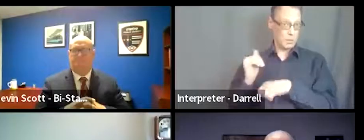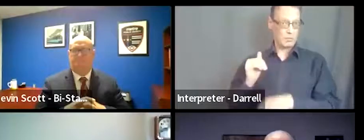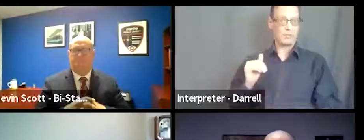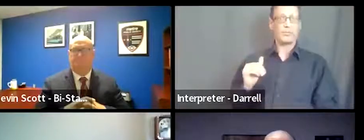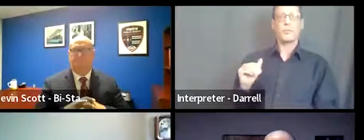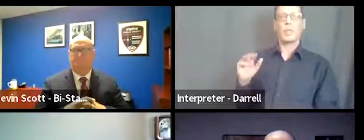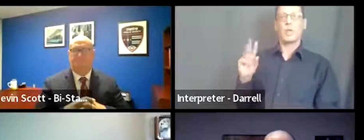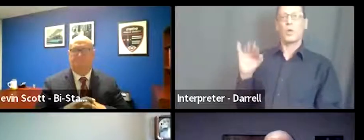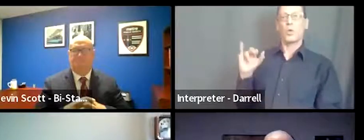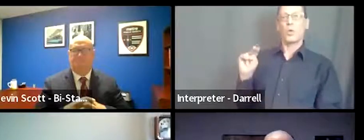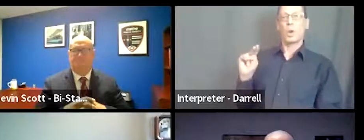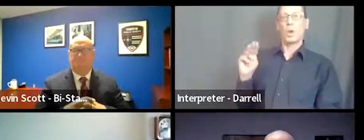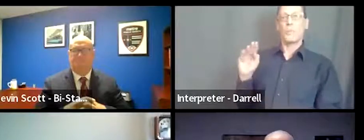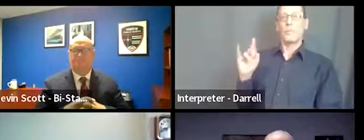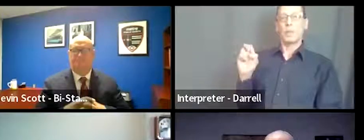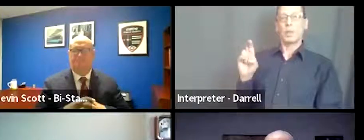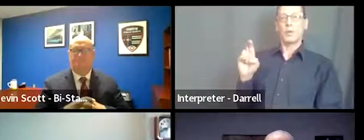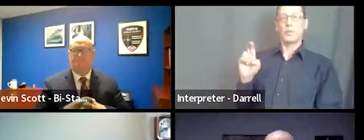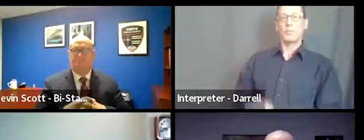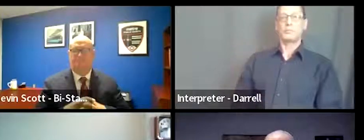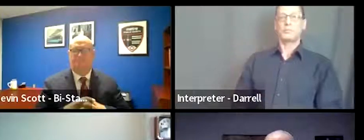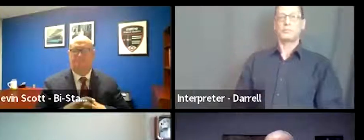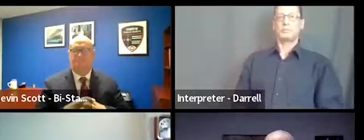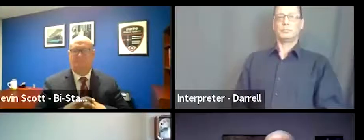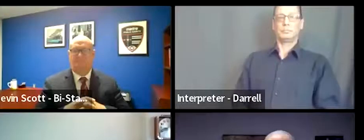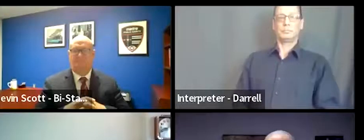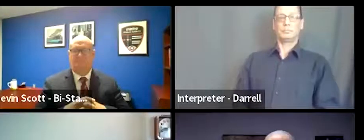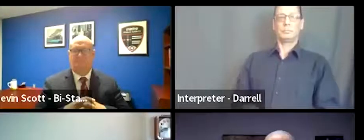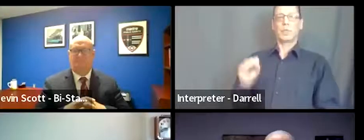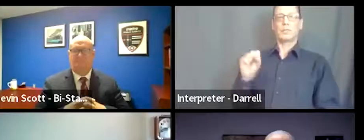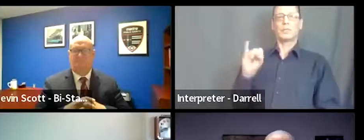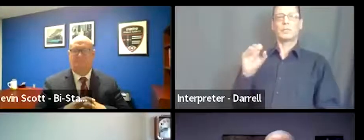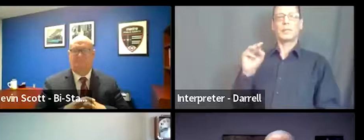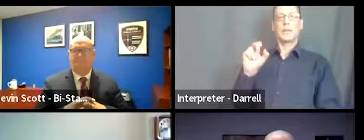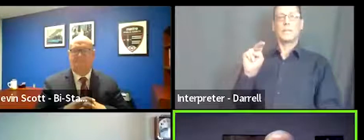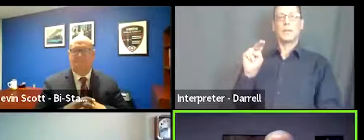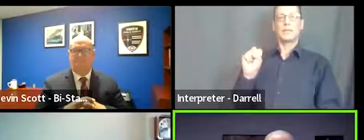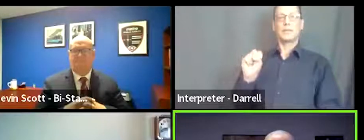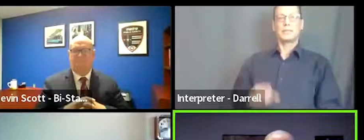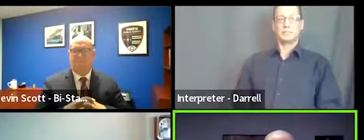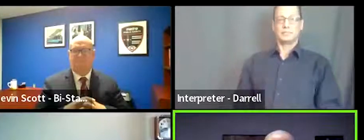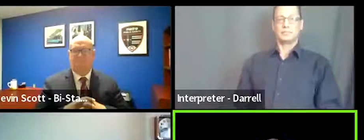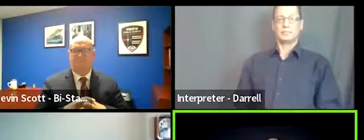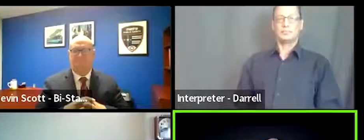Wynn Miller. Present. Commissioner Simmons. Present.